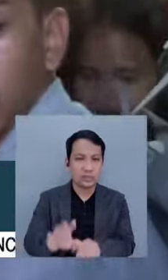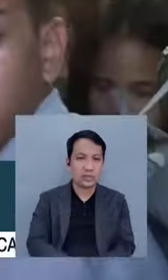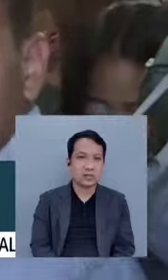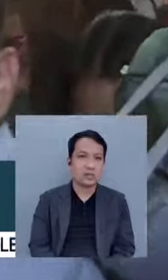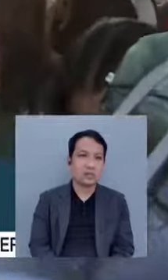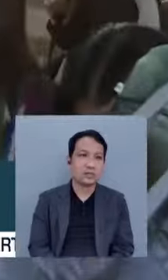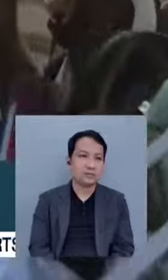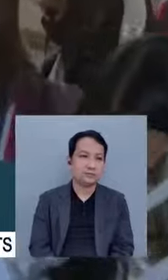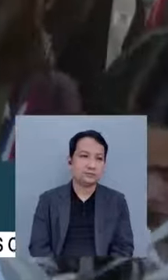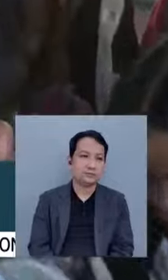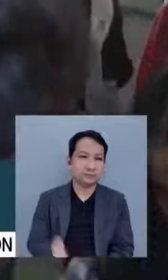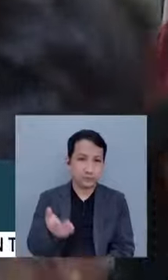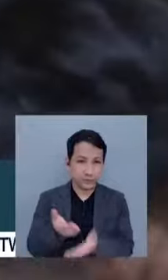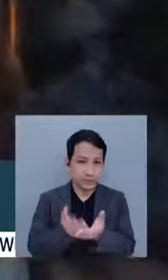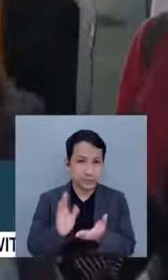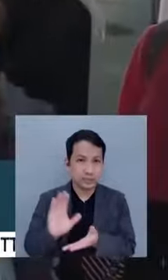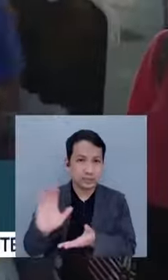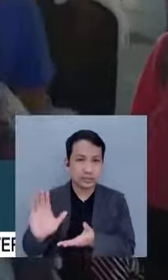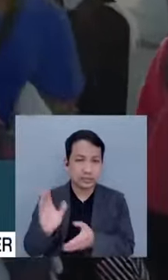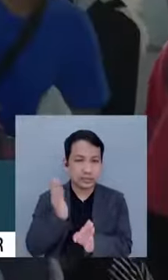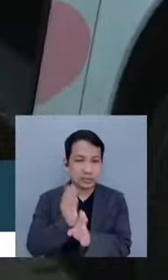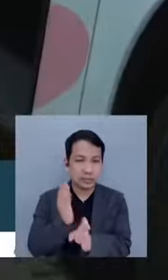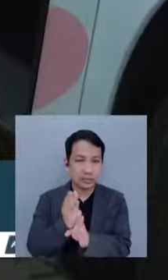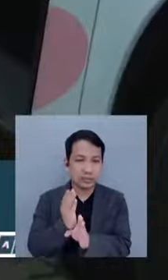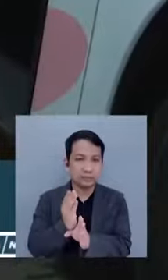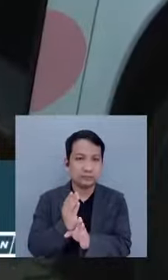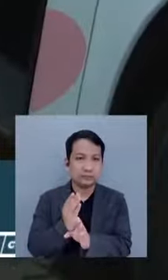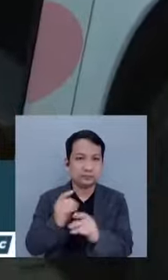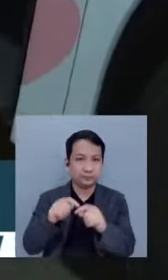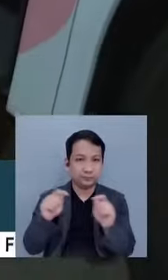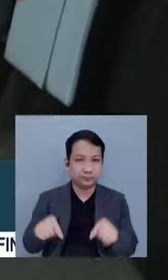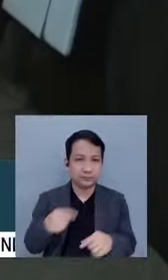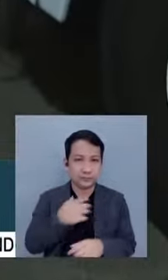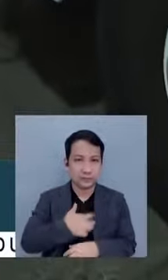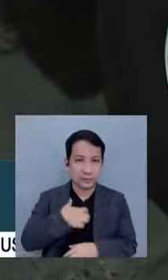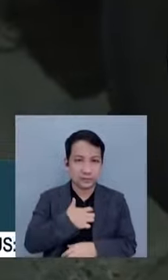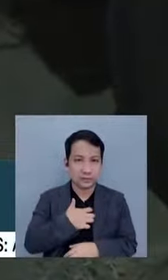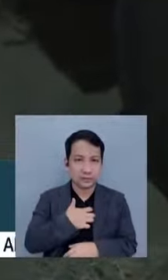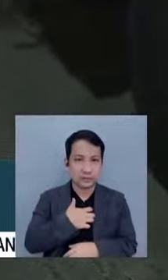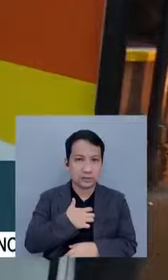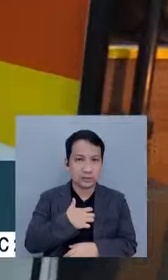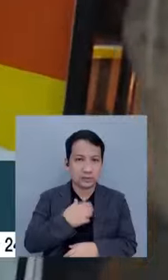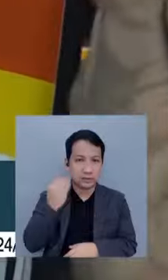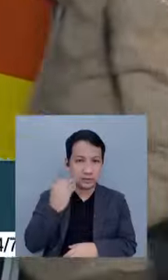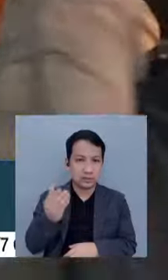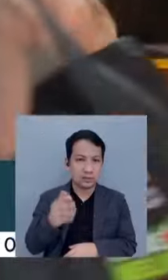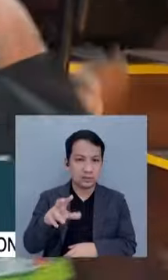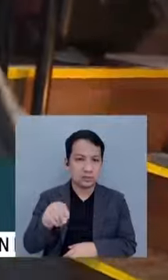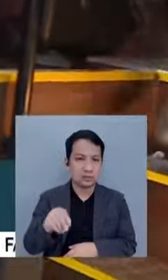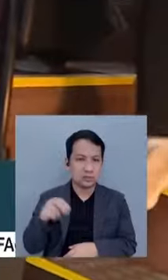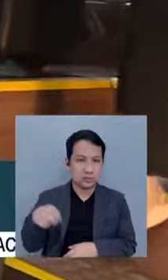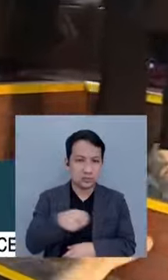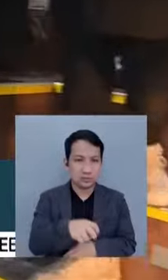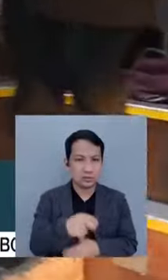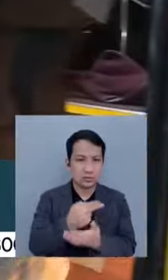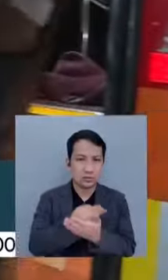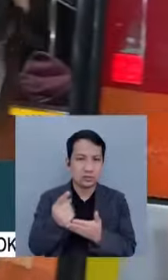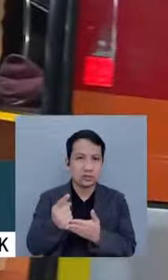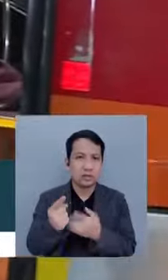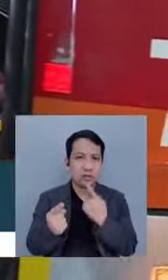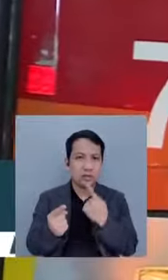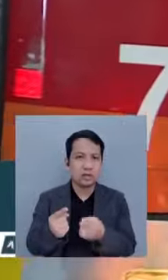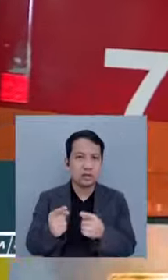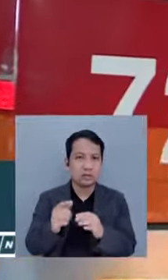Some passengers in bus terminals in Manila, meanwhile, complained about the long travel during the Holy Week. Some said their